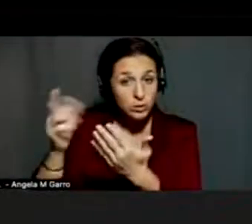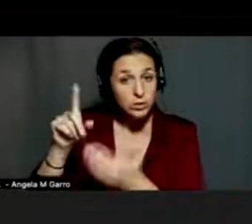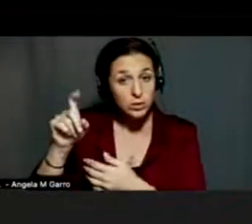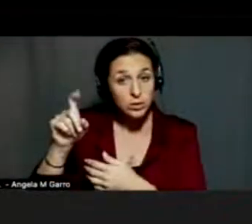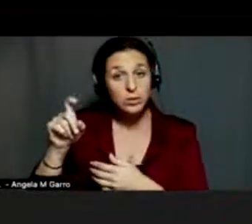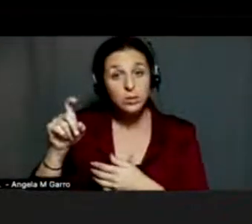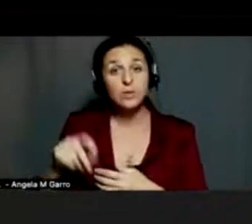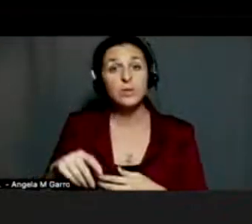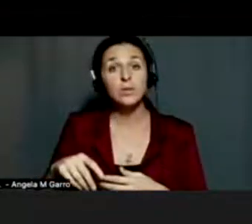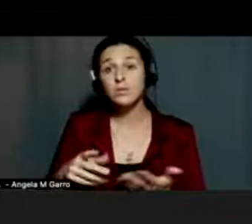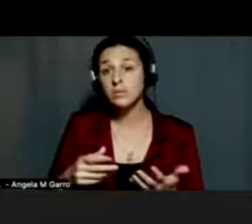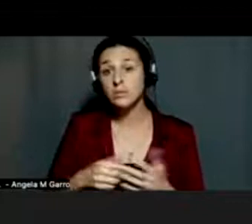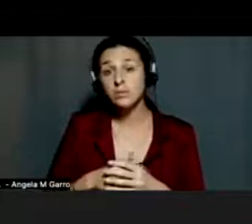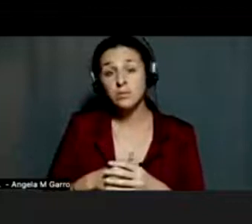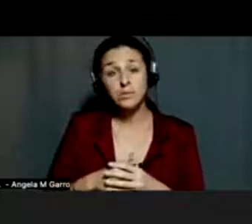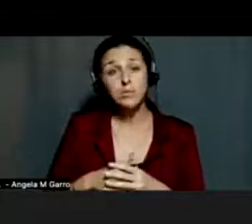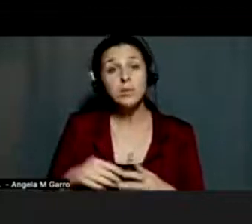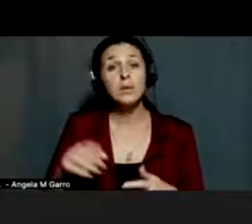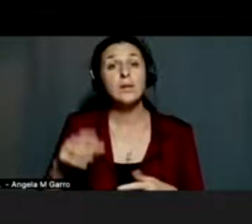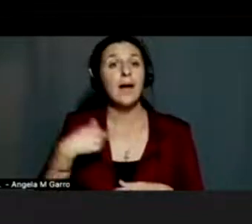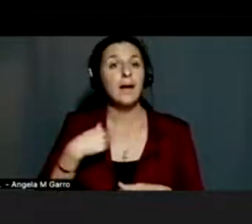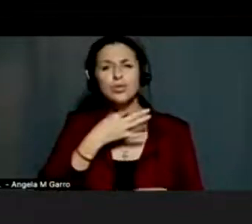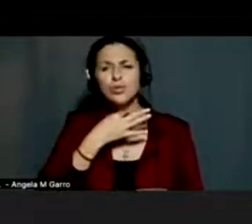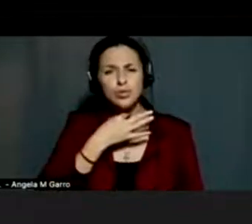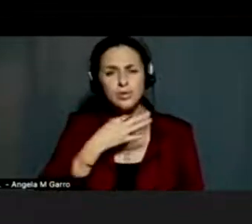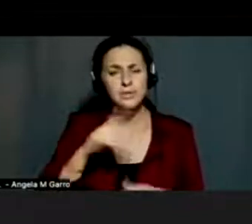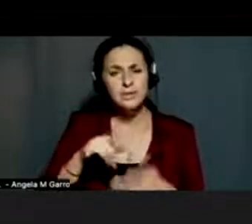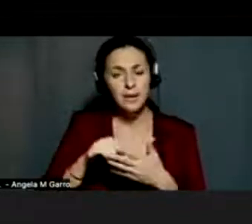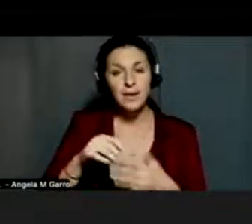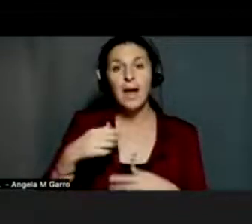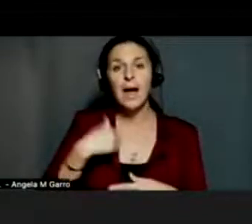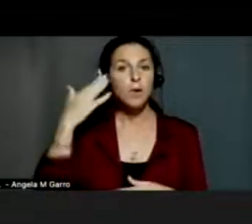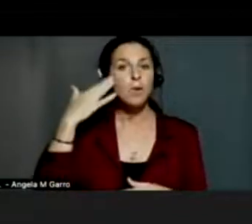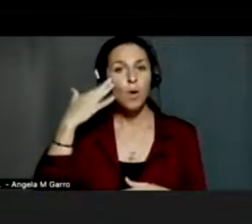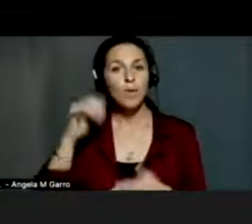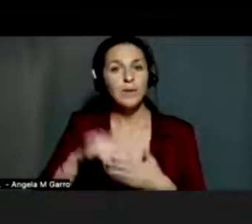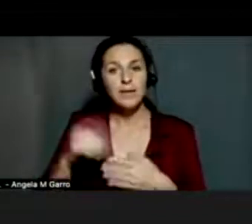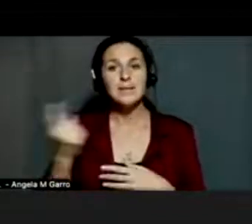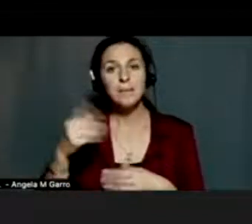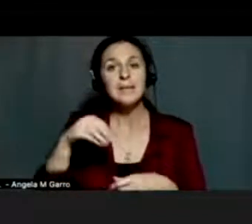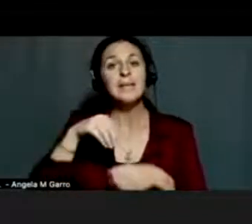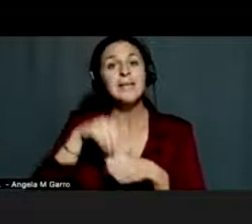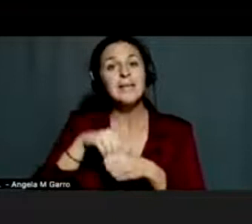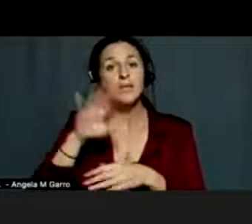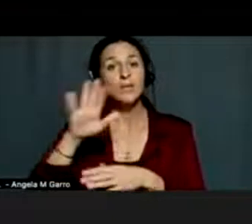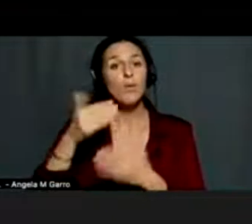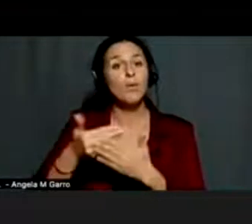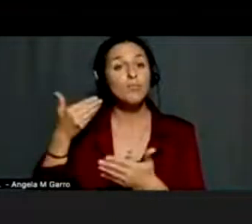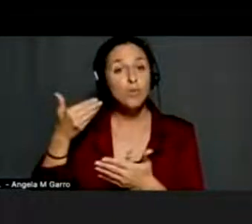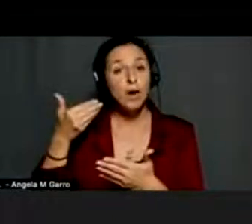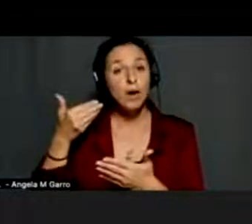they recommended? I was curious about that, and I know that that's something that in your prior